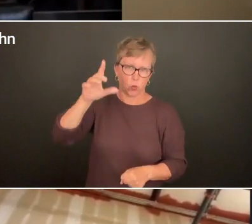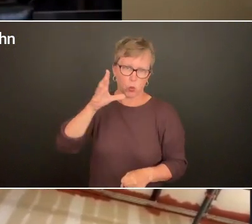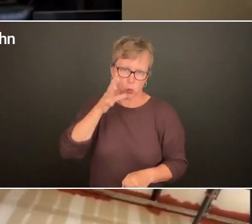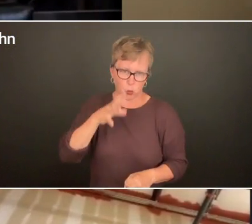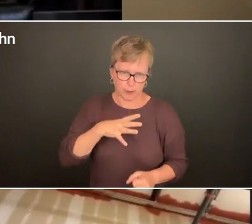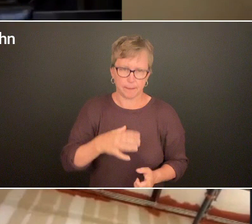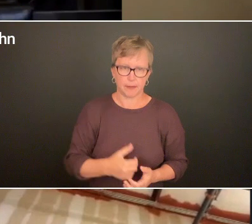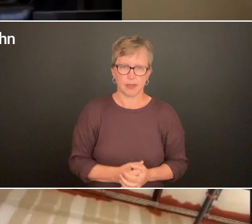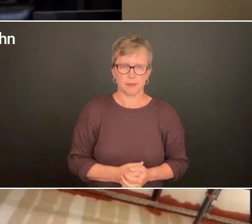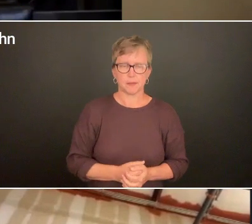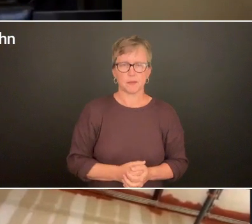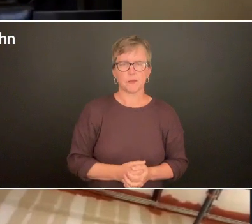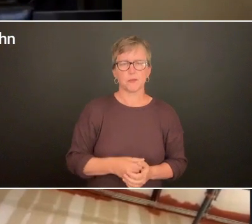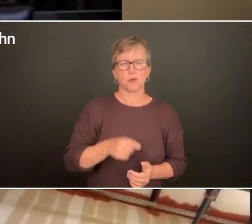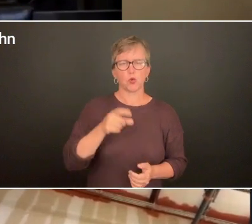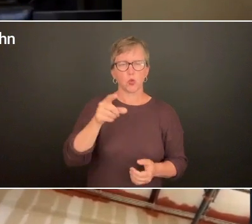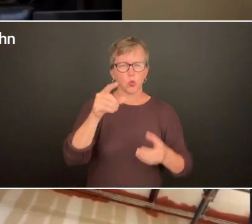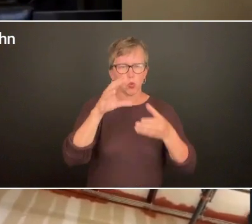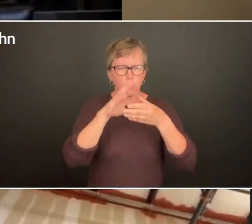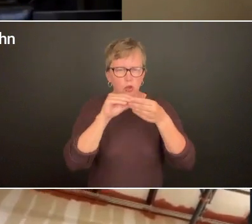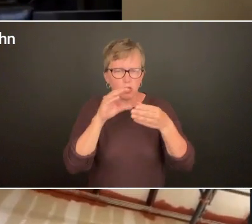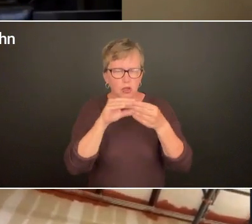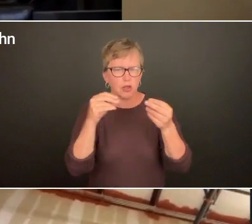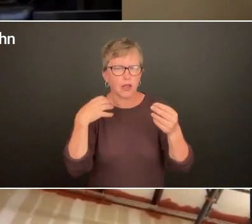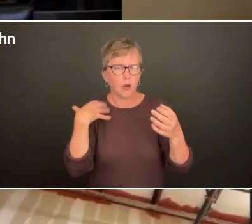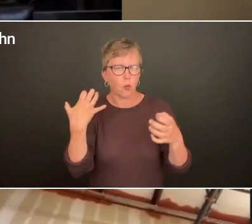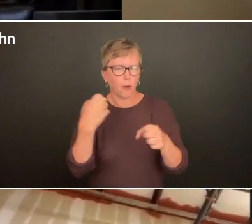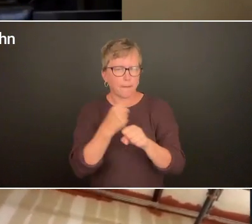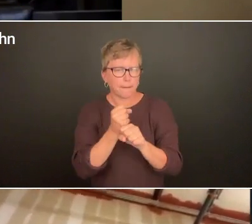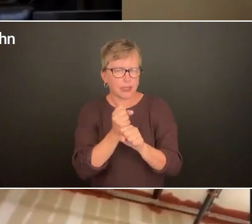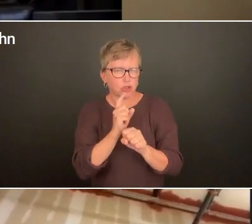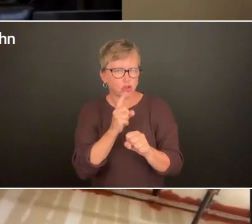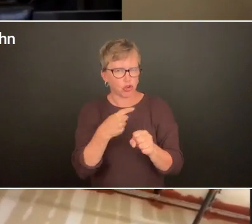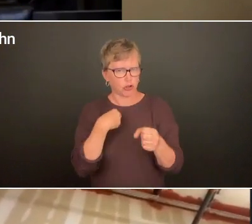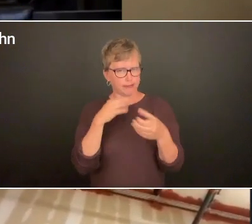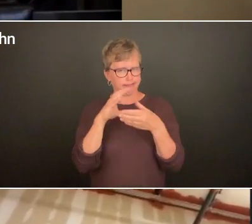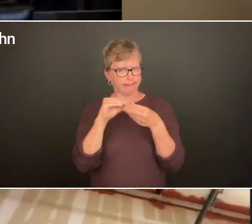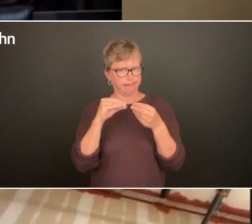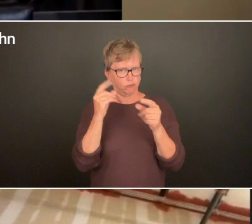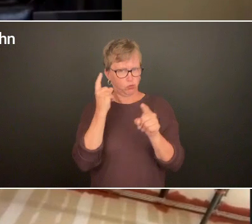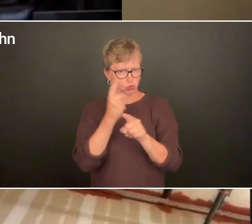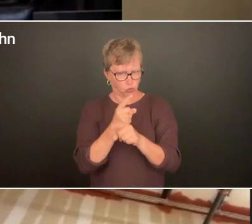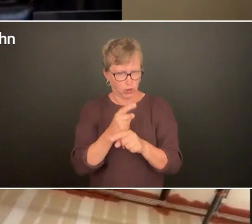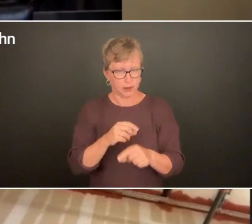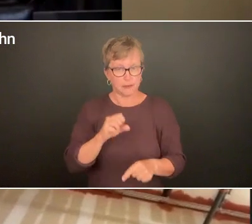it's as important to communicate and trust. Beth, there's not enough out there for women.